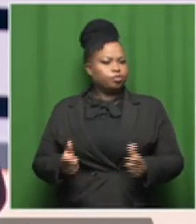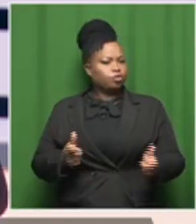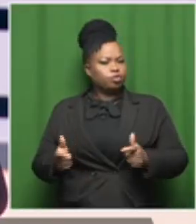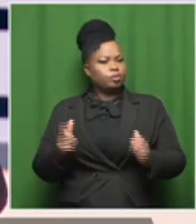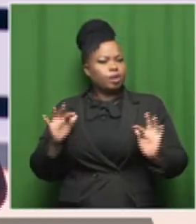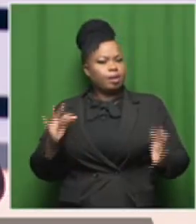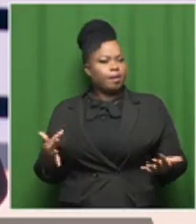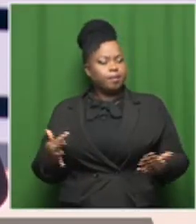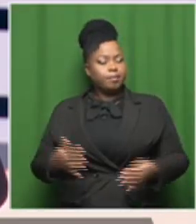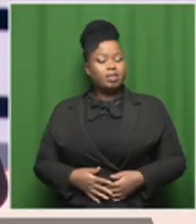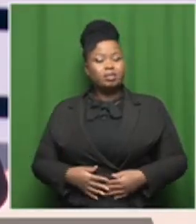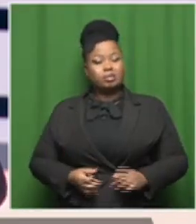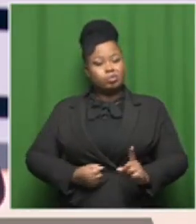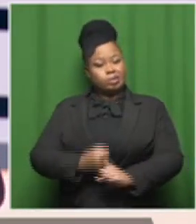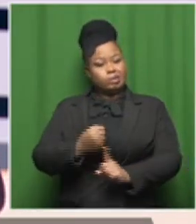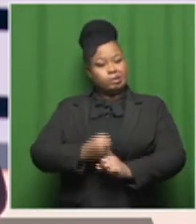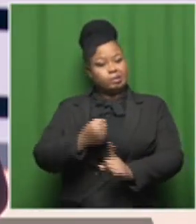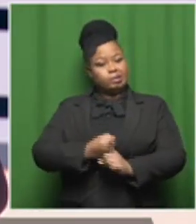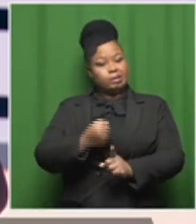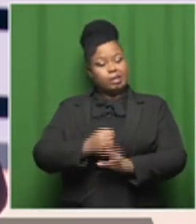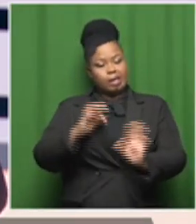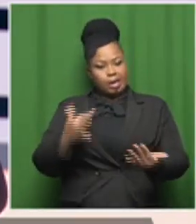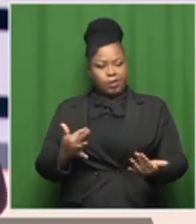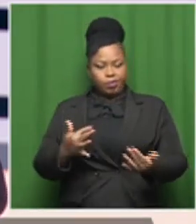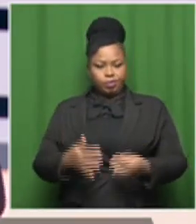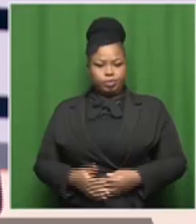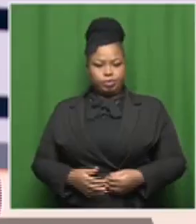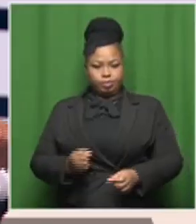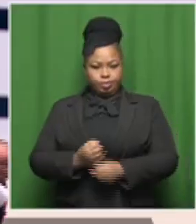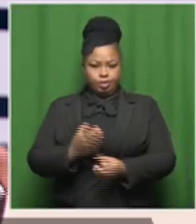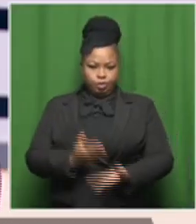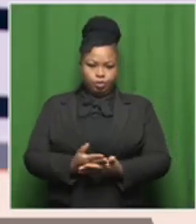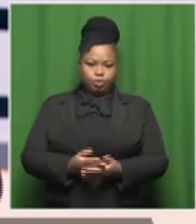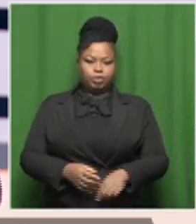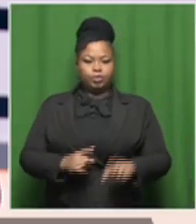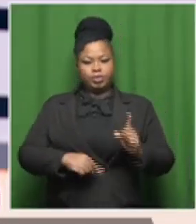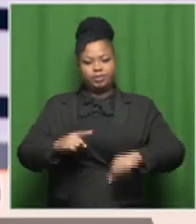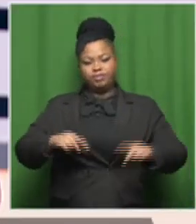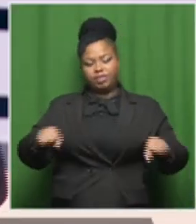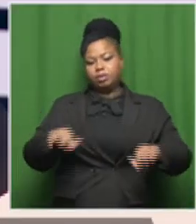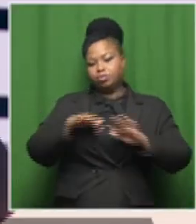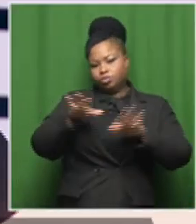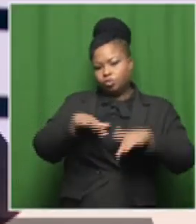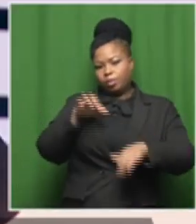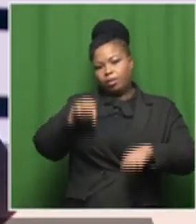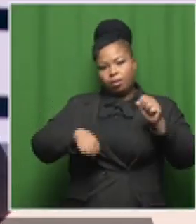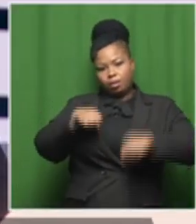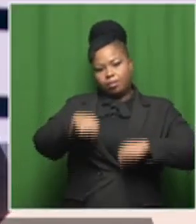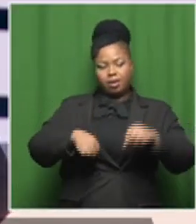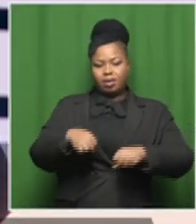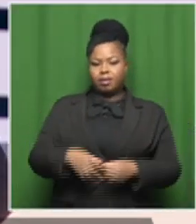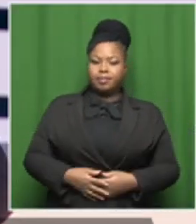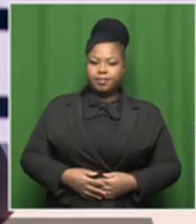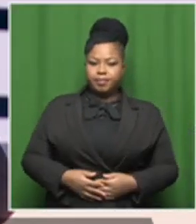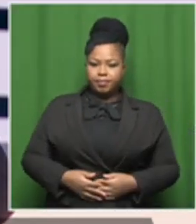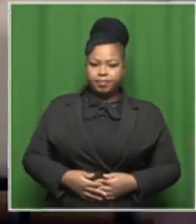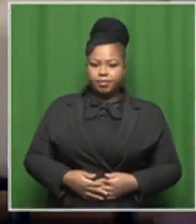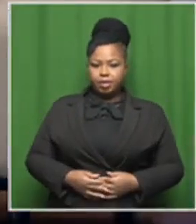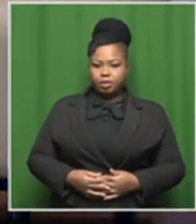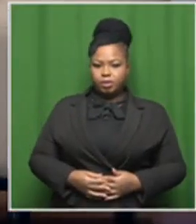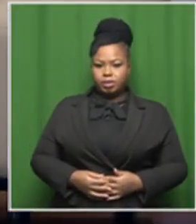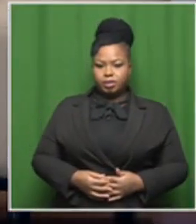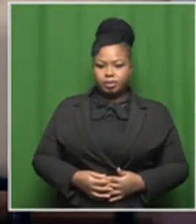how does an athlete push themselves in pacing, across the different segments like swimming, biking, and running?